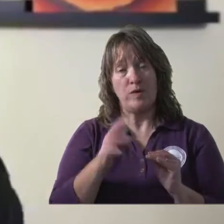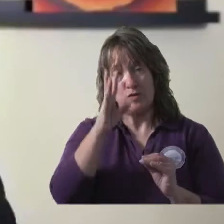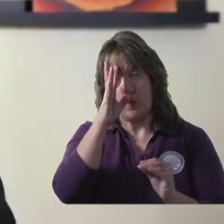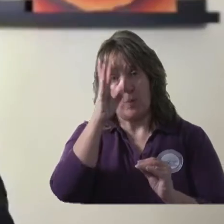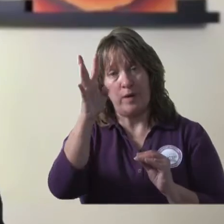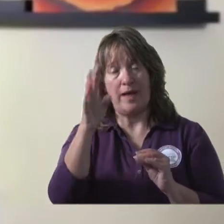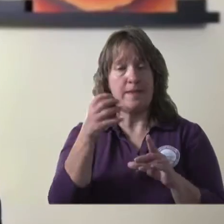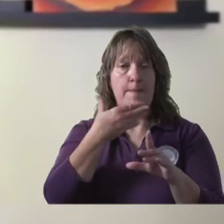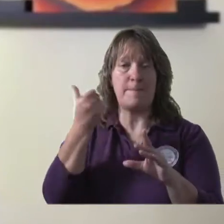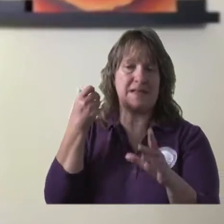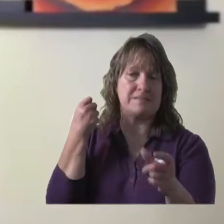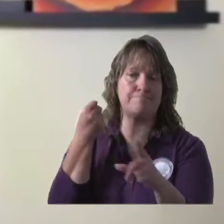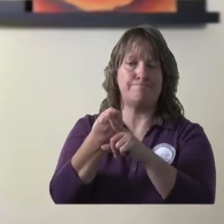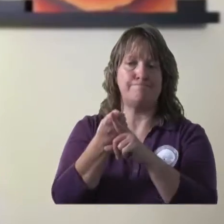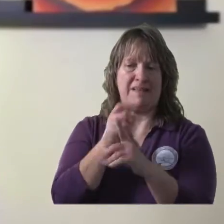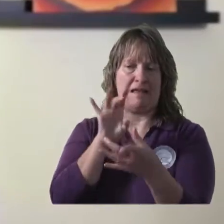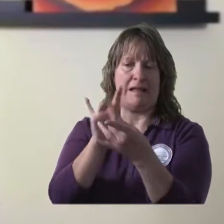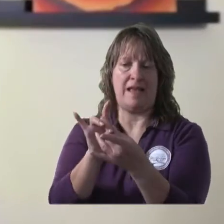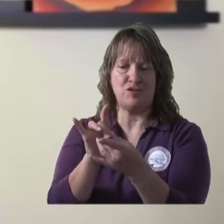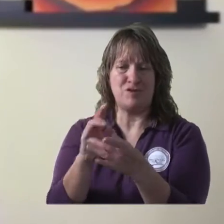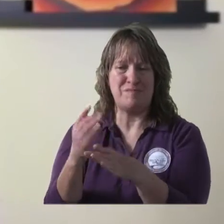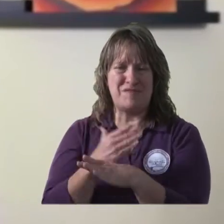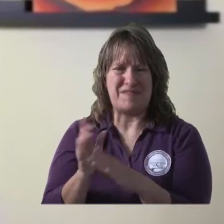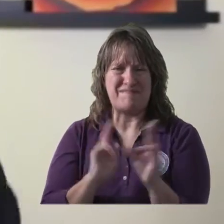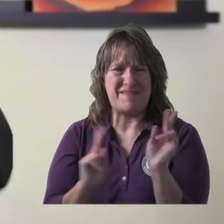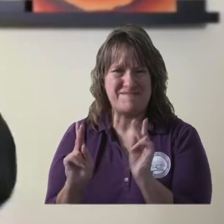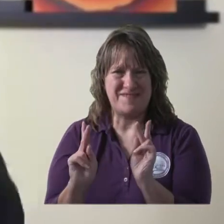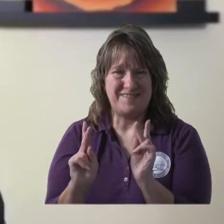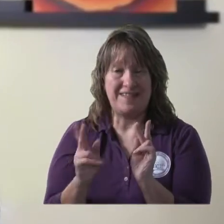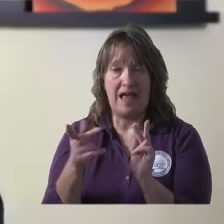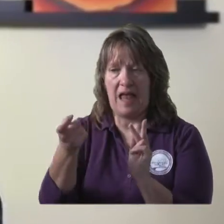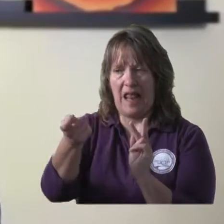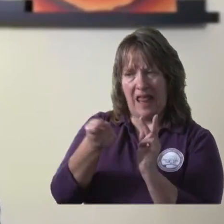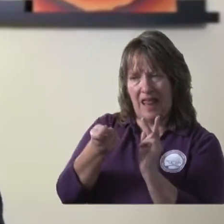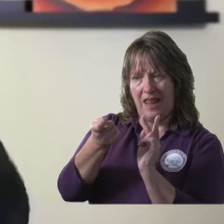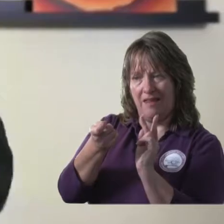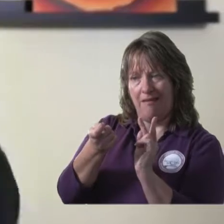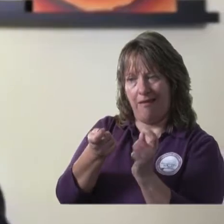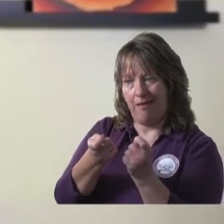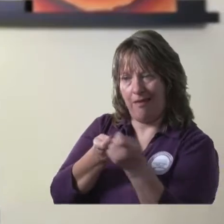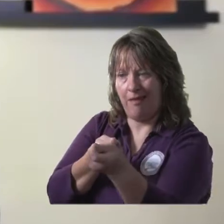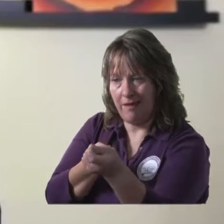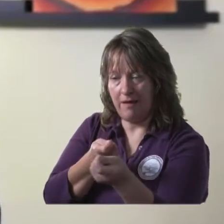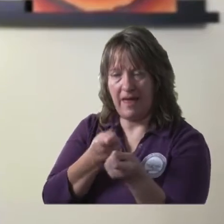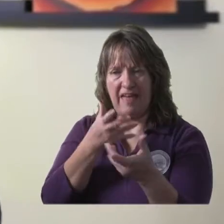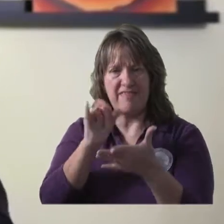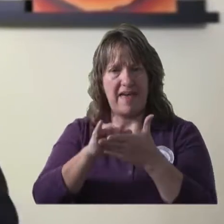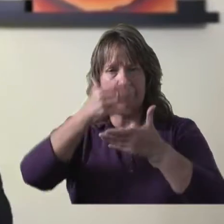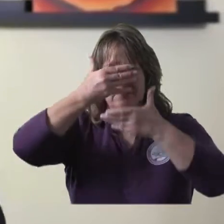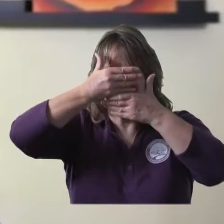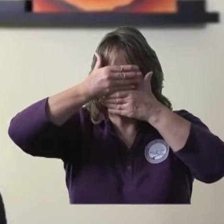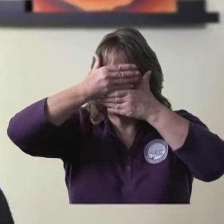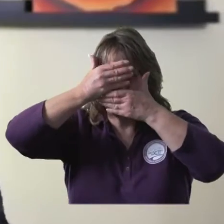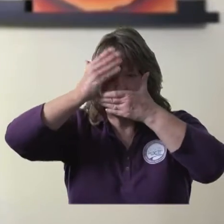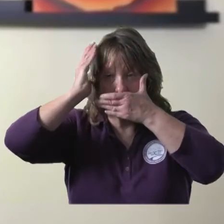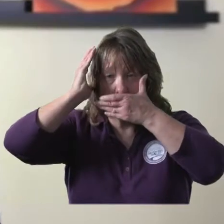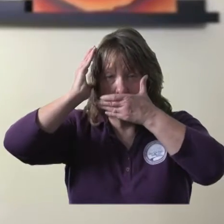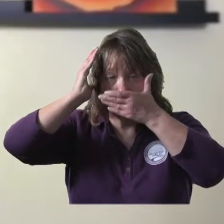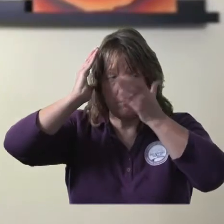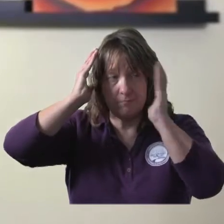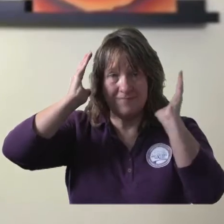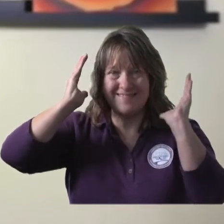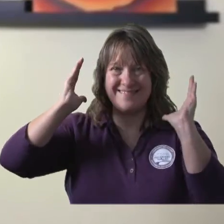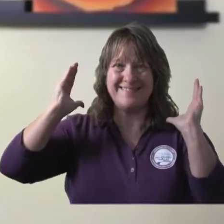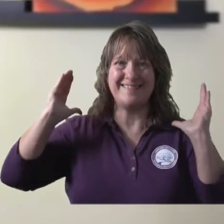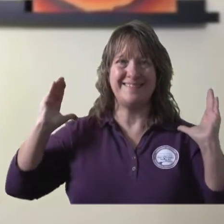greatest connection between people, and pulls back the mask and pulls back the veils that we wear as